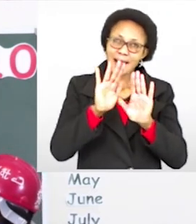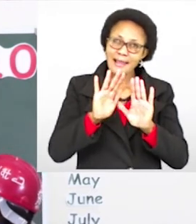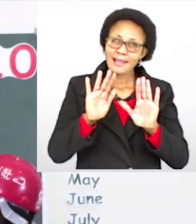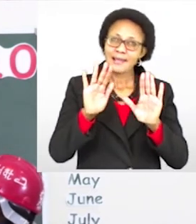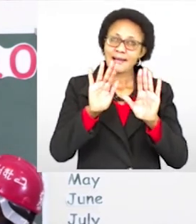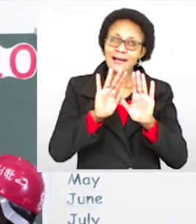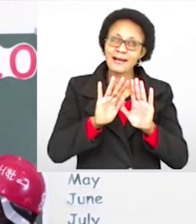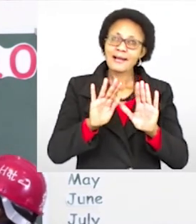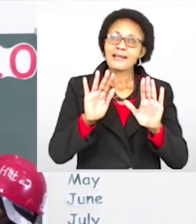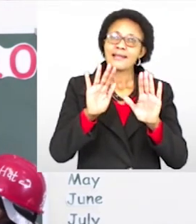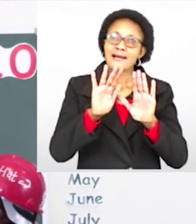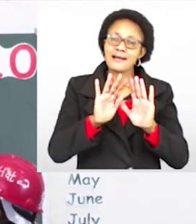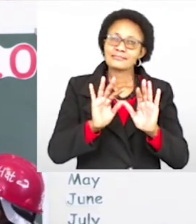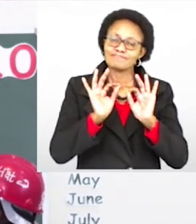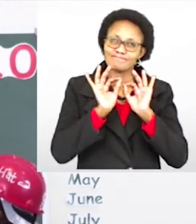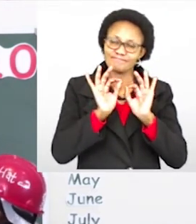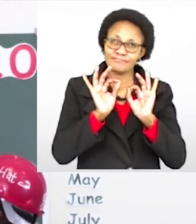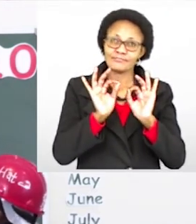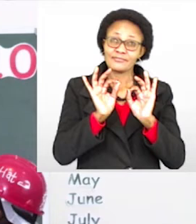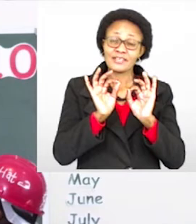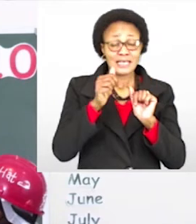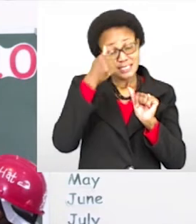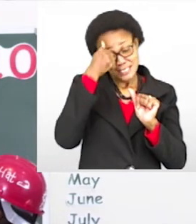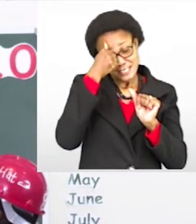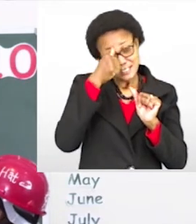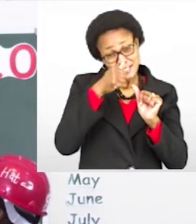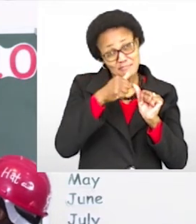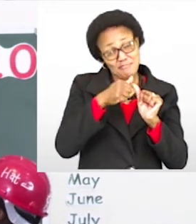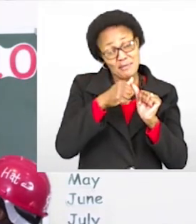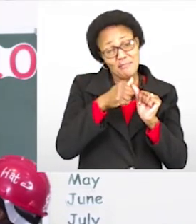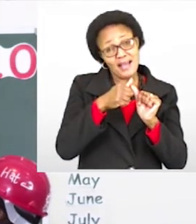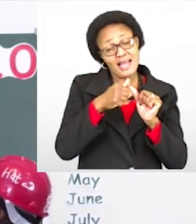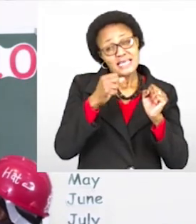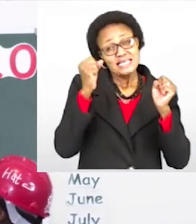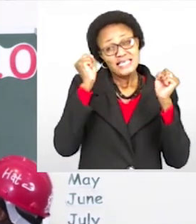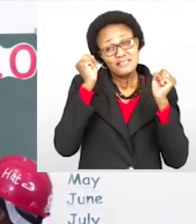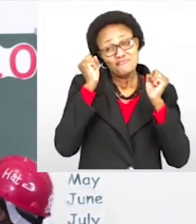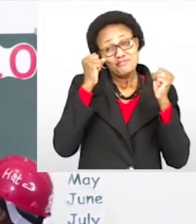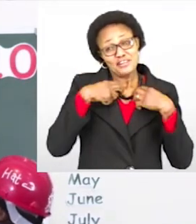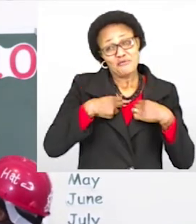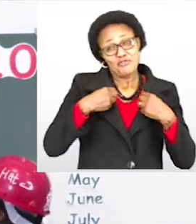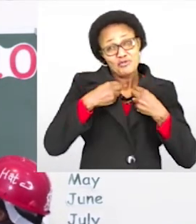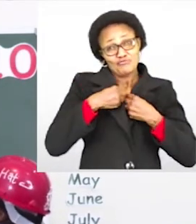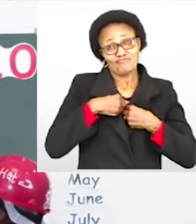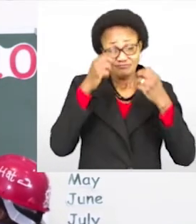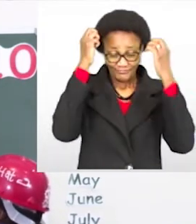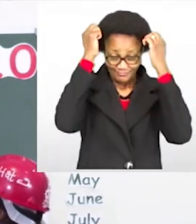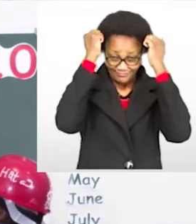on. Now I know in winter we are wearing warm clothes like this beanie right